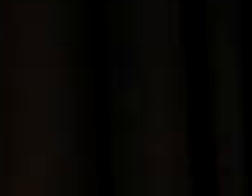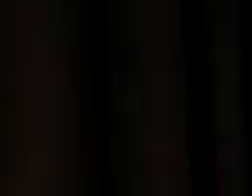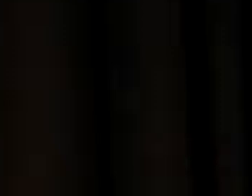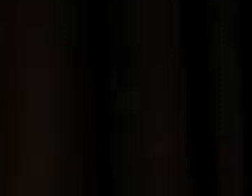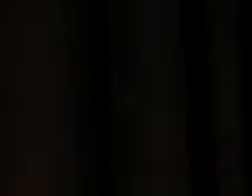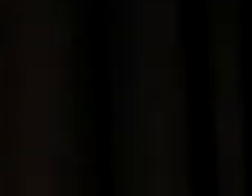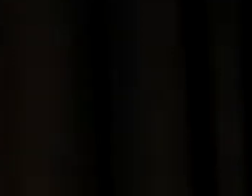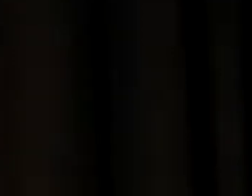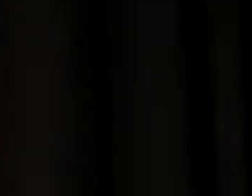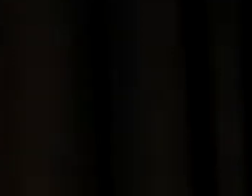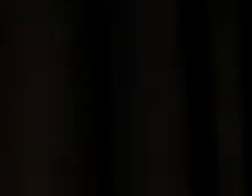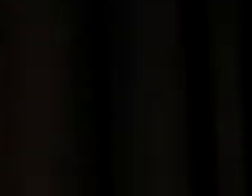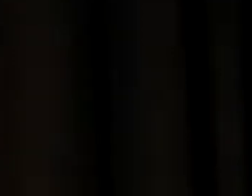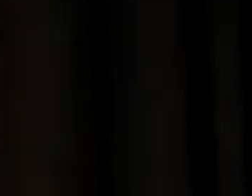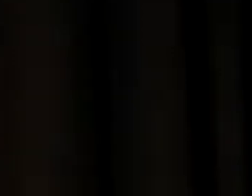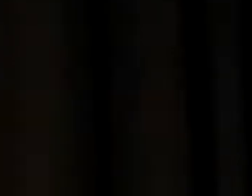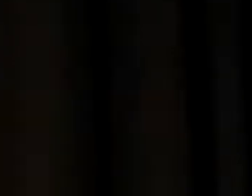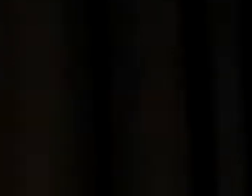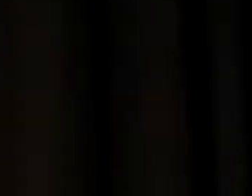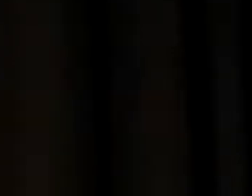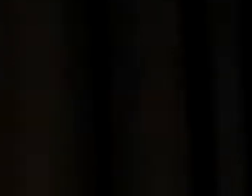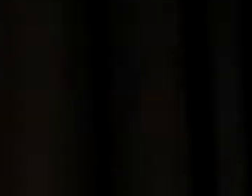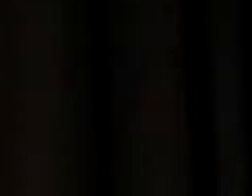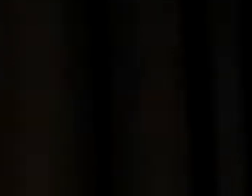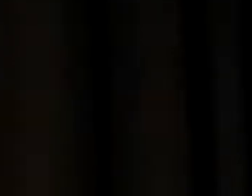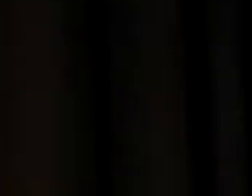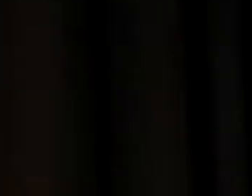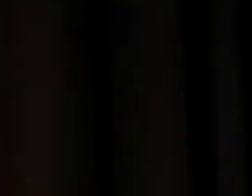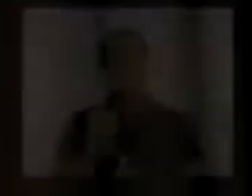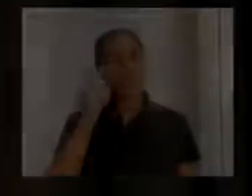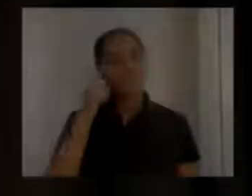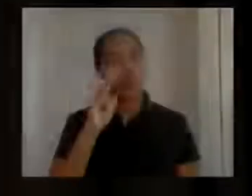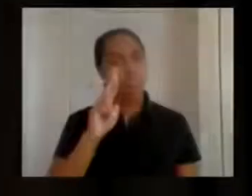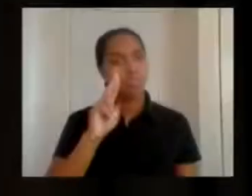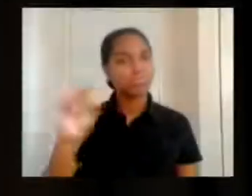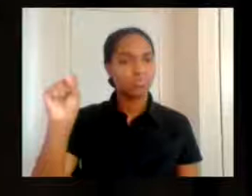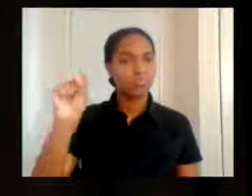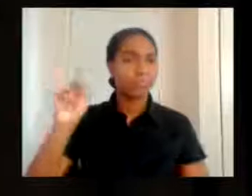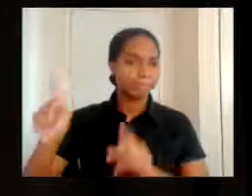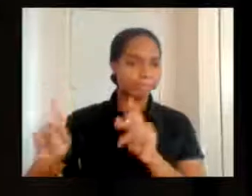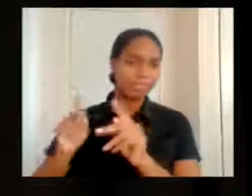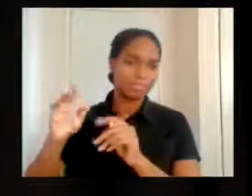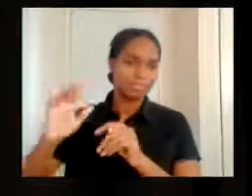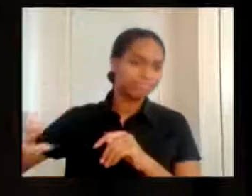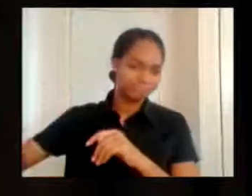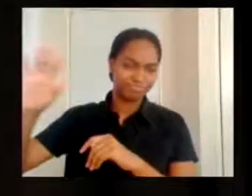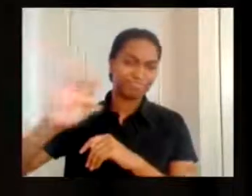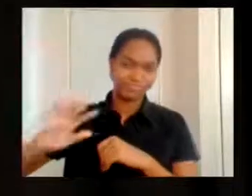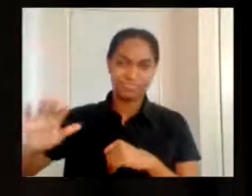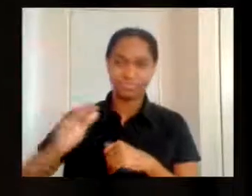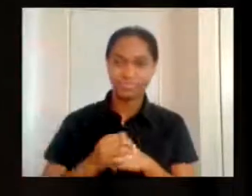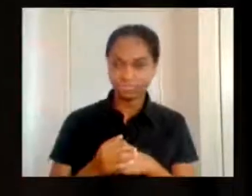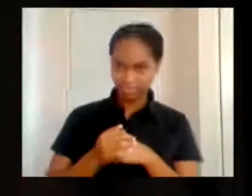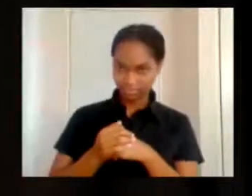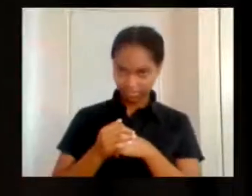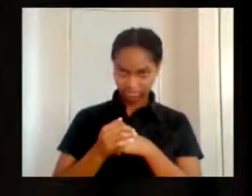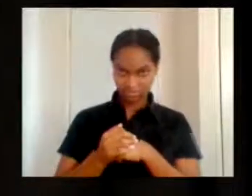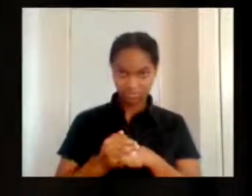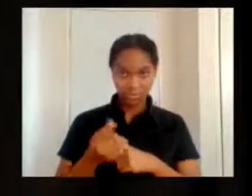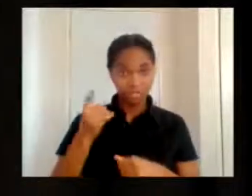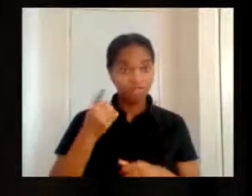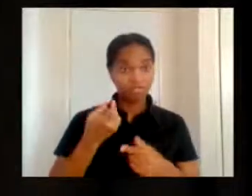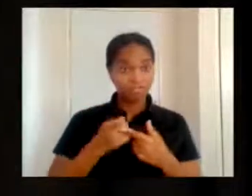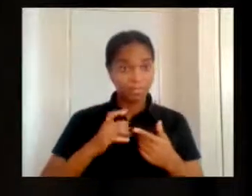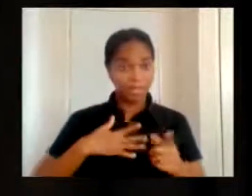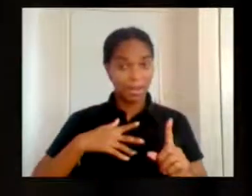first slide that I put together. It's mainly for US audience. So from our perspective, we